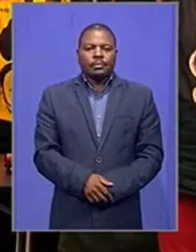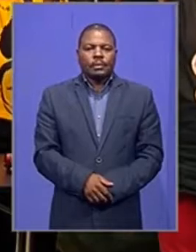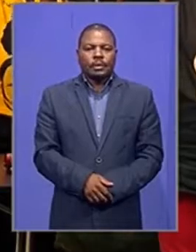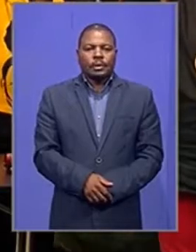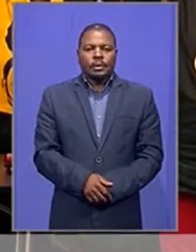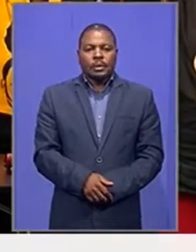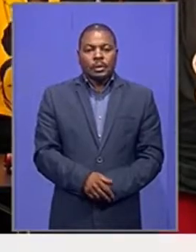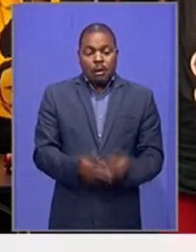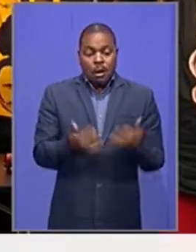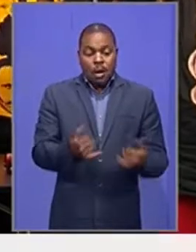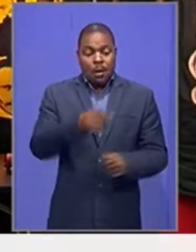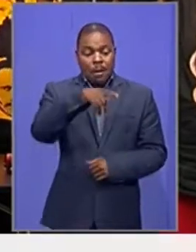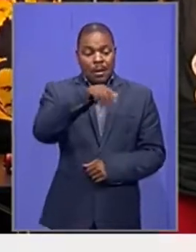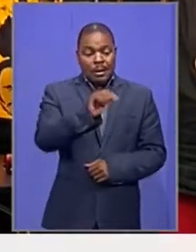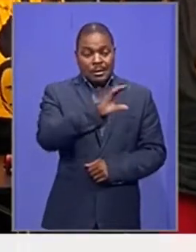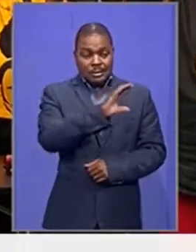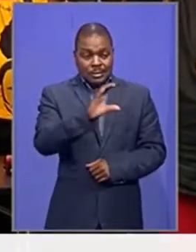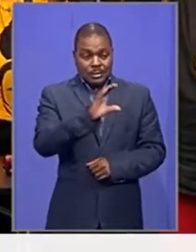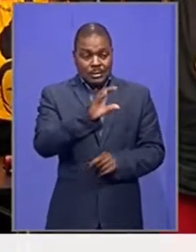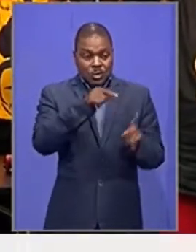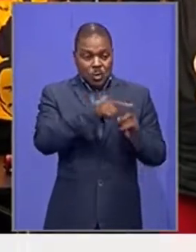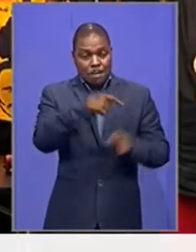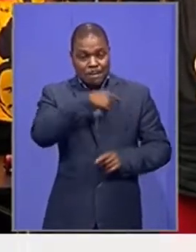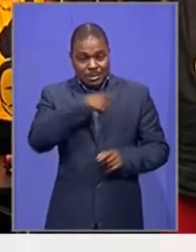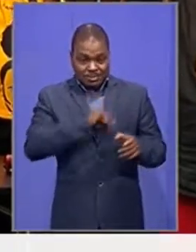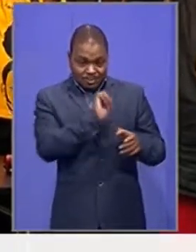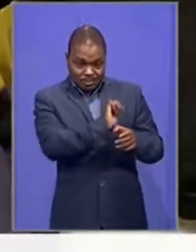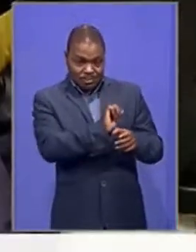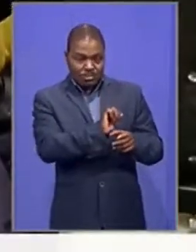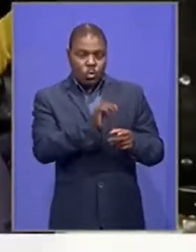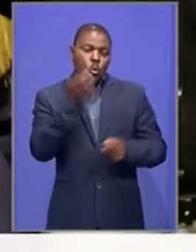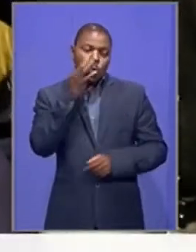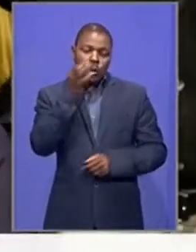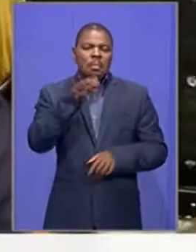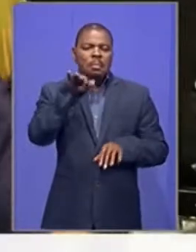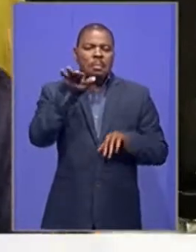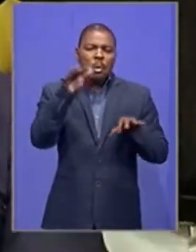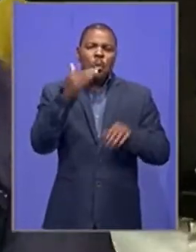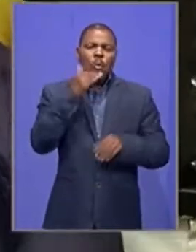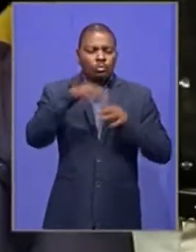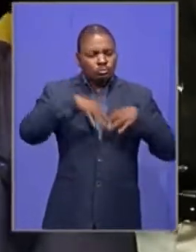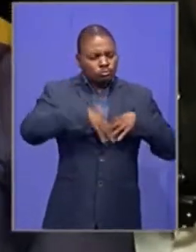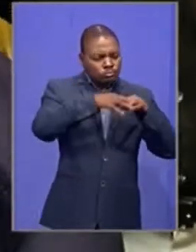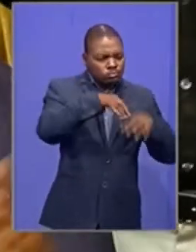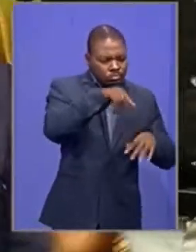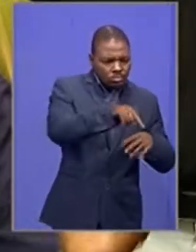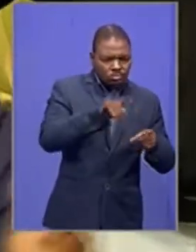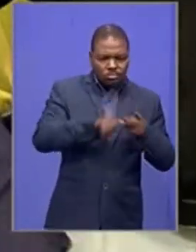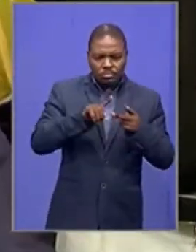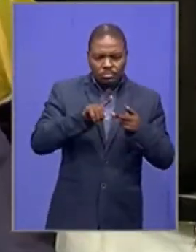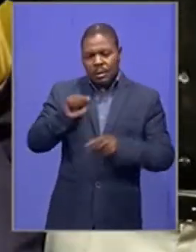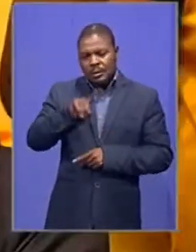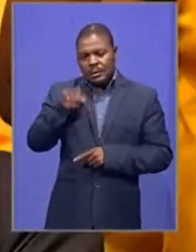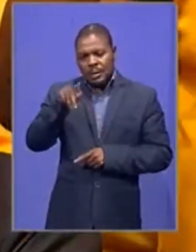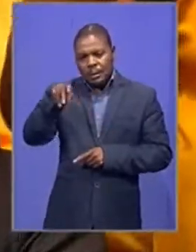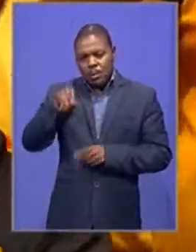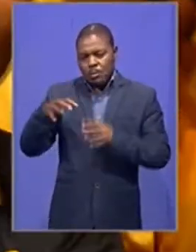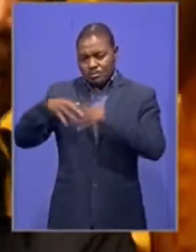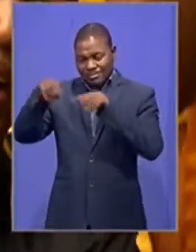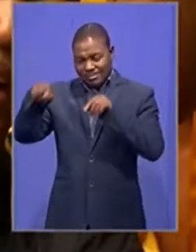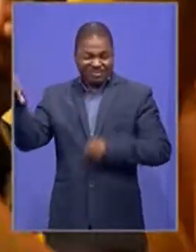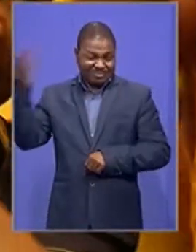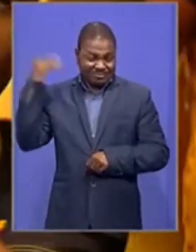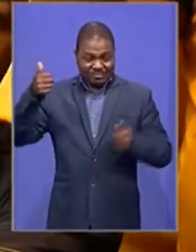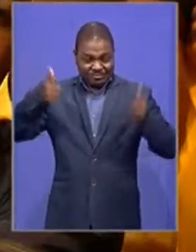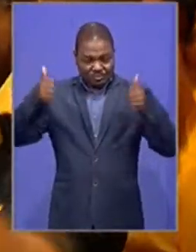Mopresidente wa jwale wa PAC Mzwanele Nyontsho o boletse ha bathehi ba PAC ha mmoho le AZAPO ba ne ba ka khotsofatswa ke